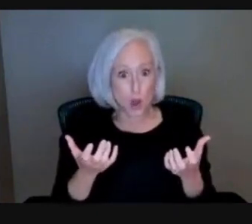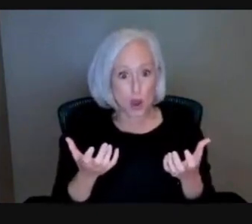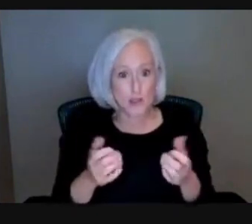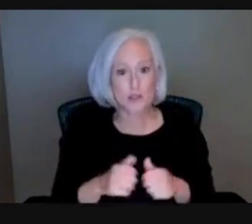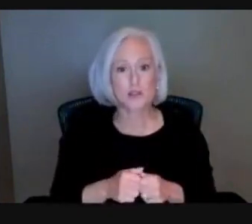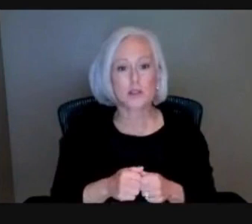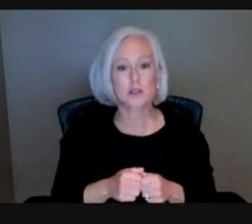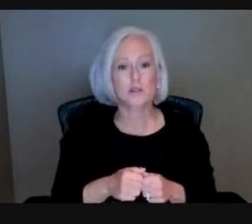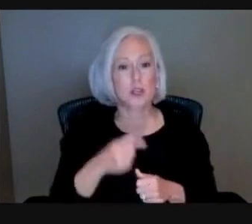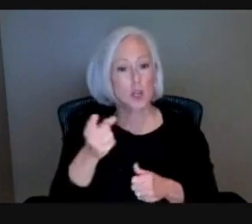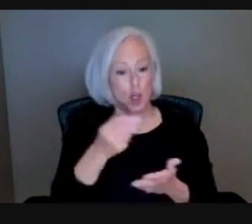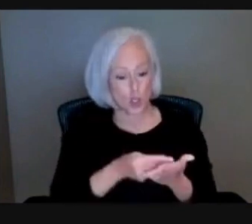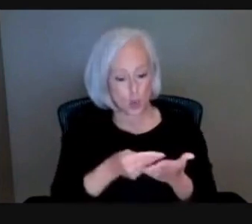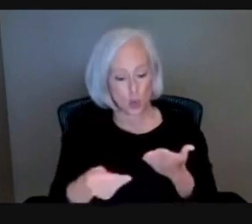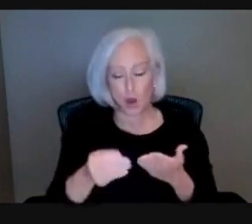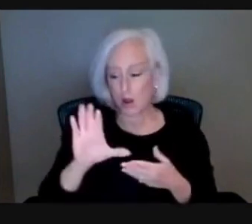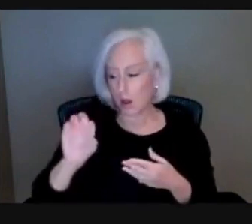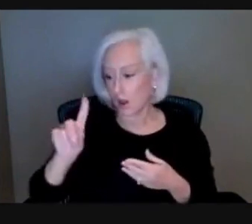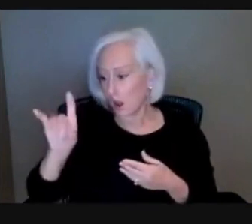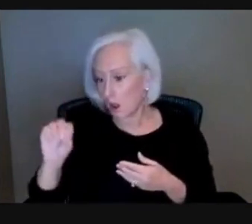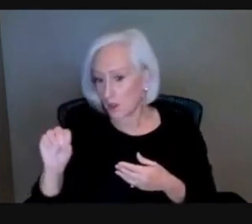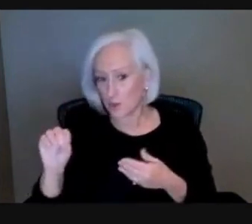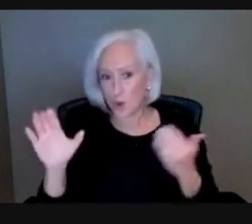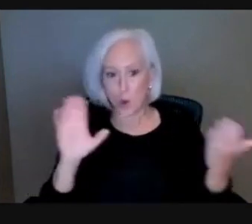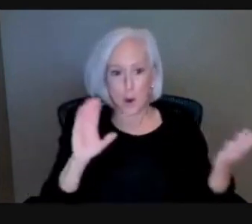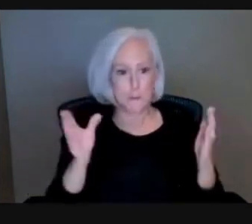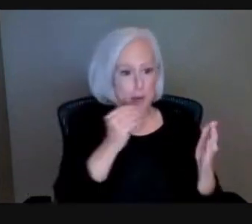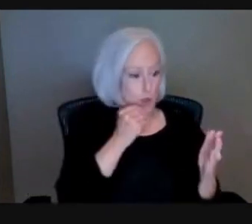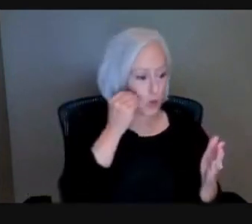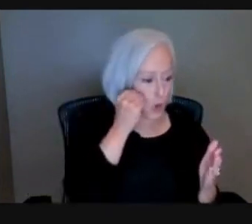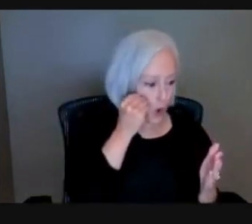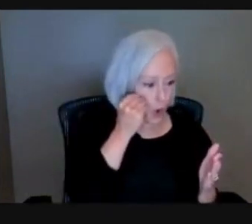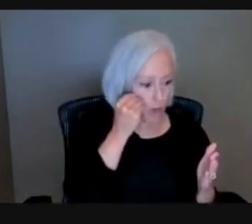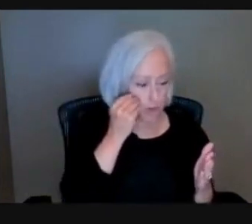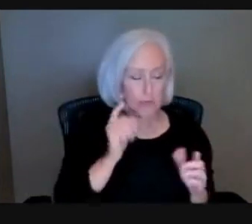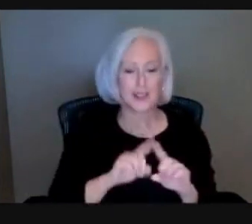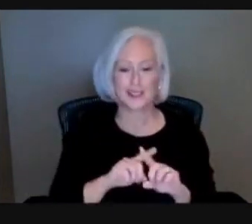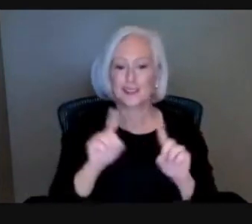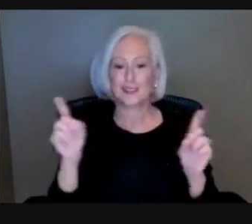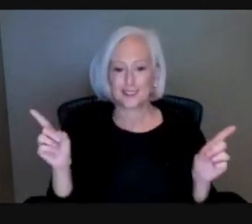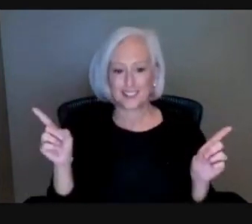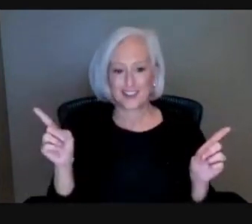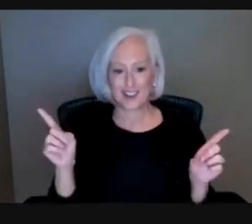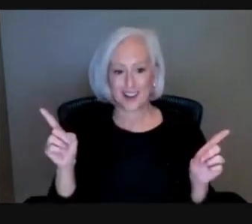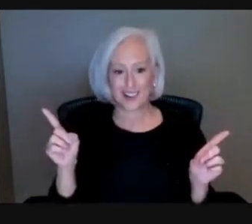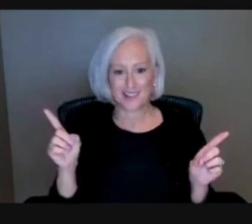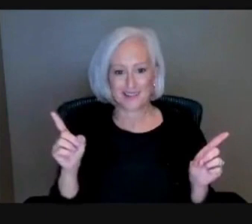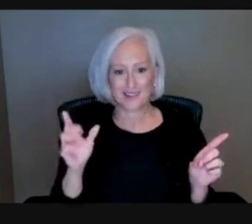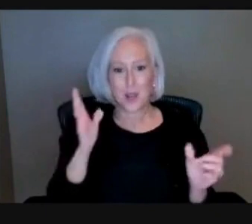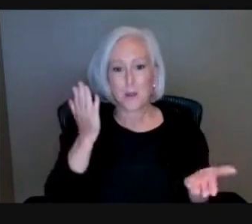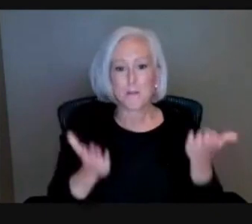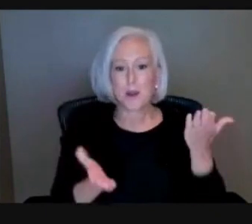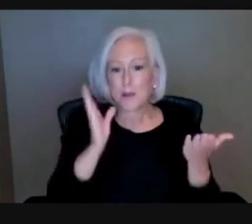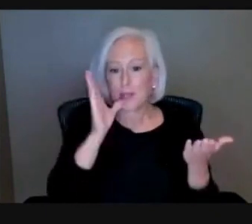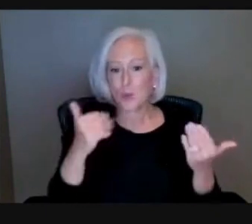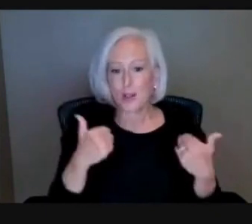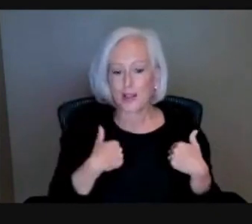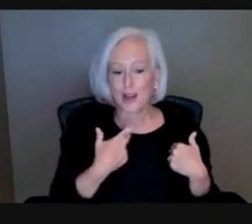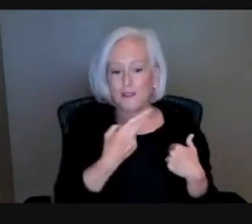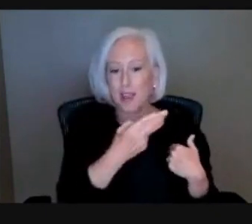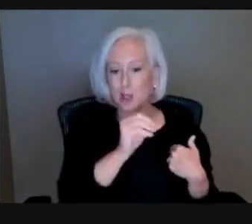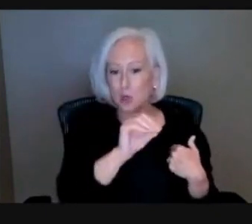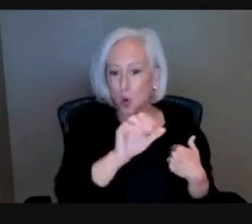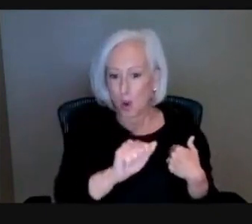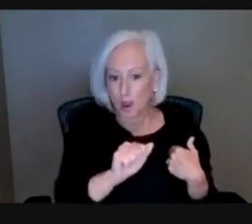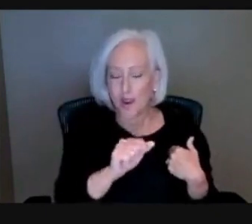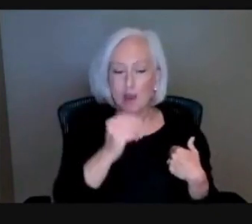a condominium versus a home, you have to know that you're going to be paying a homeowners association due that you wouldn't really pay if